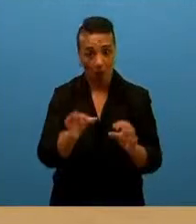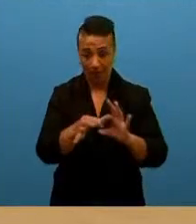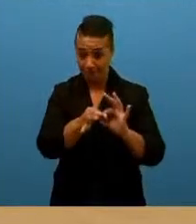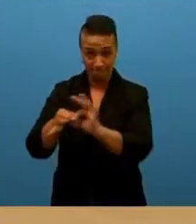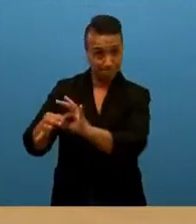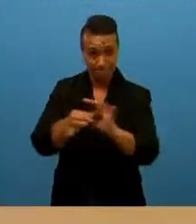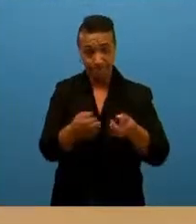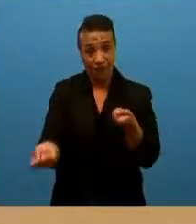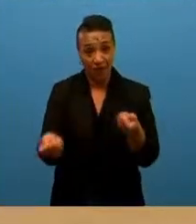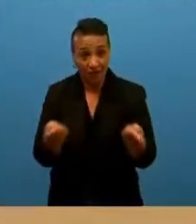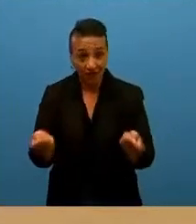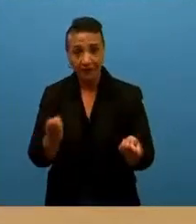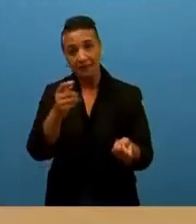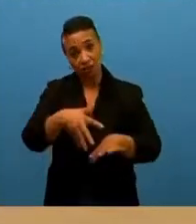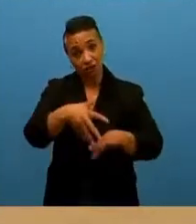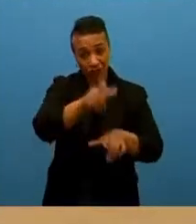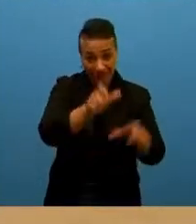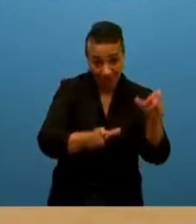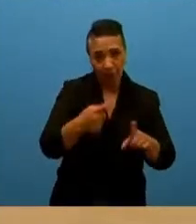and